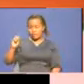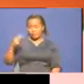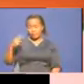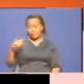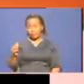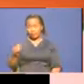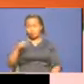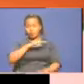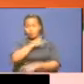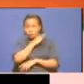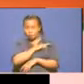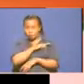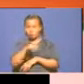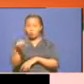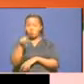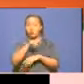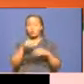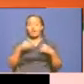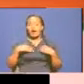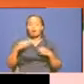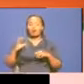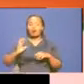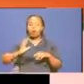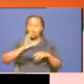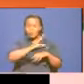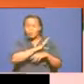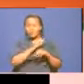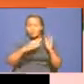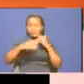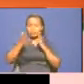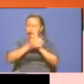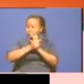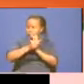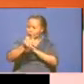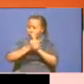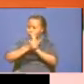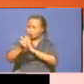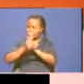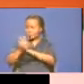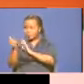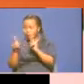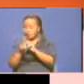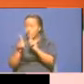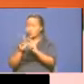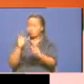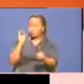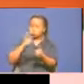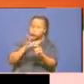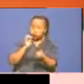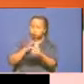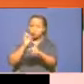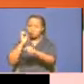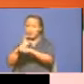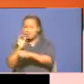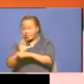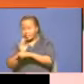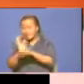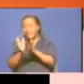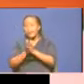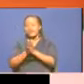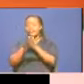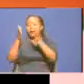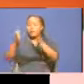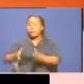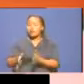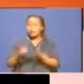consists of your nephrologists, your surgeons, your anesthetists. We also have the counselor, and then separately, we have a donor advocate as well. Mm-hmm. So the